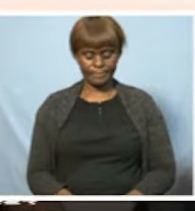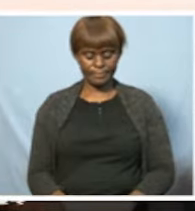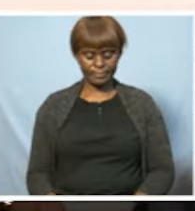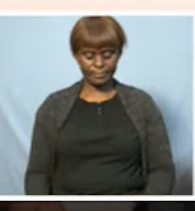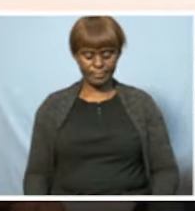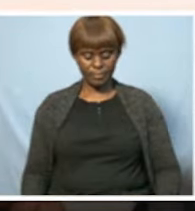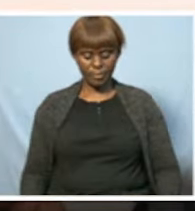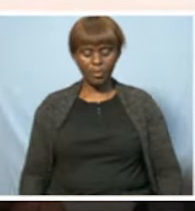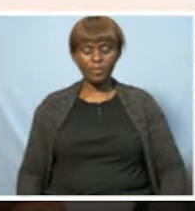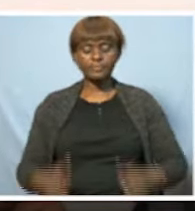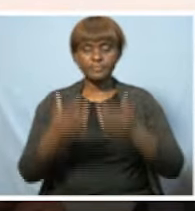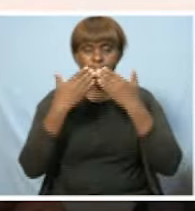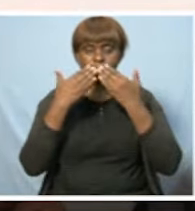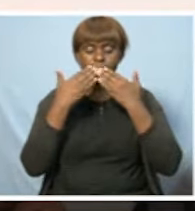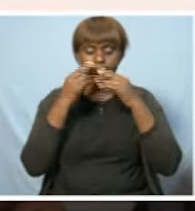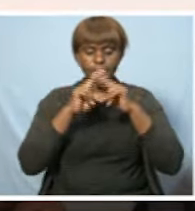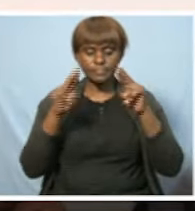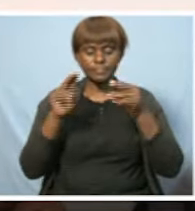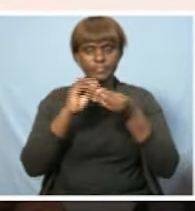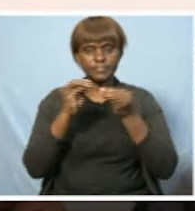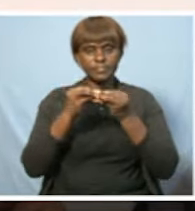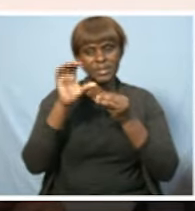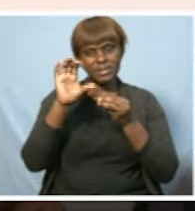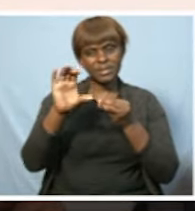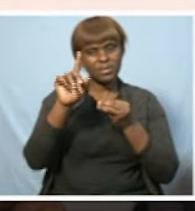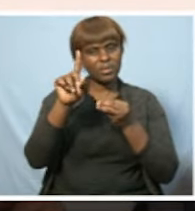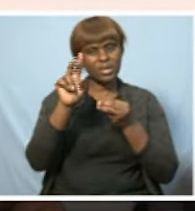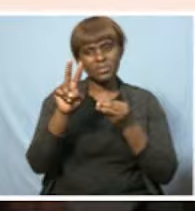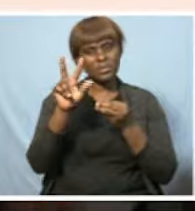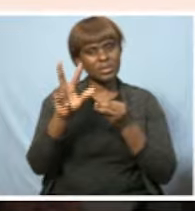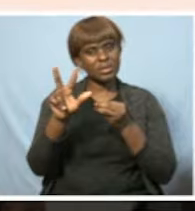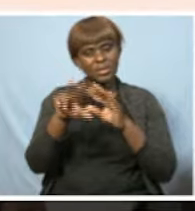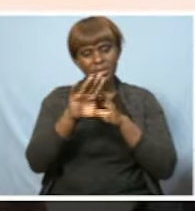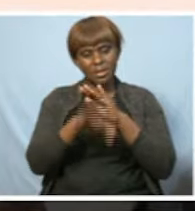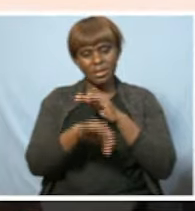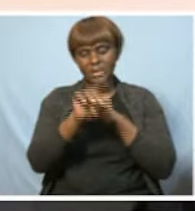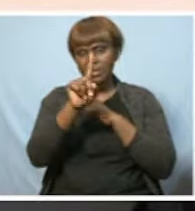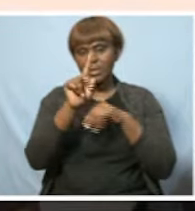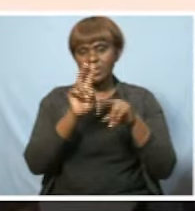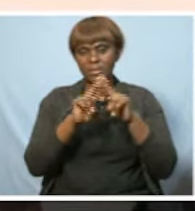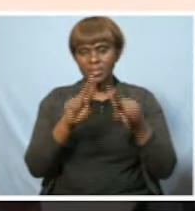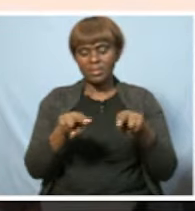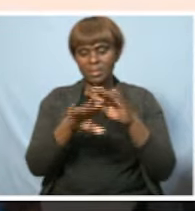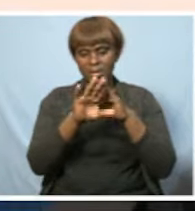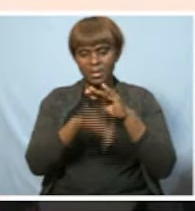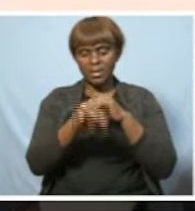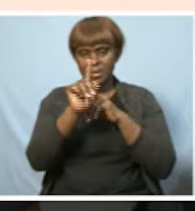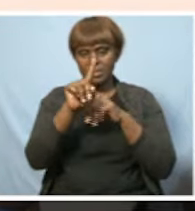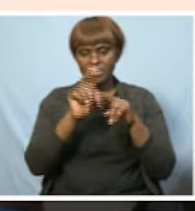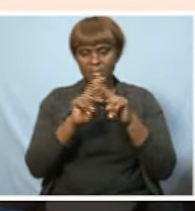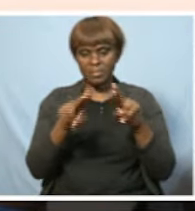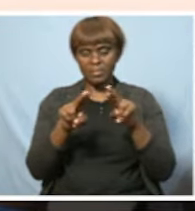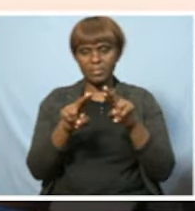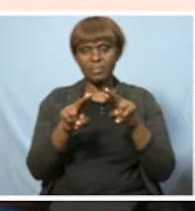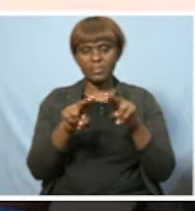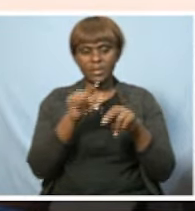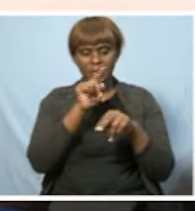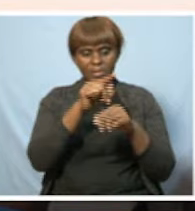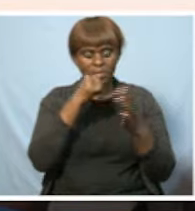Thank you, Chair. Appendix C what? 1, 2, 3? So under 1, Chair. Chair, this letter